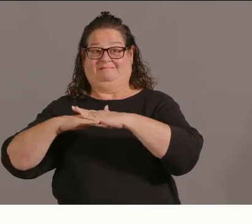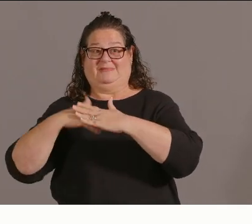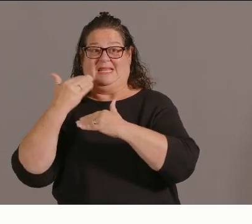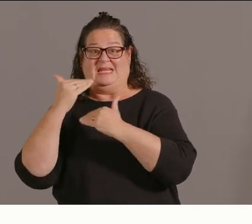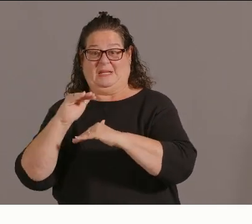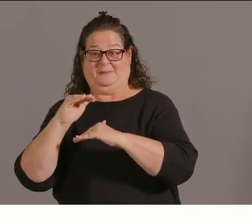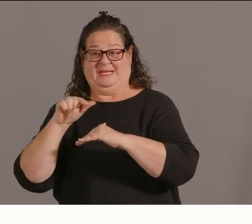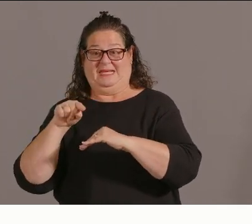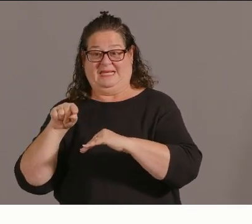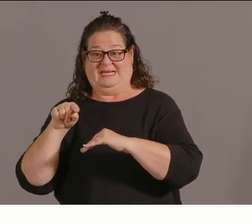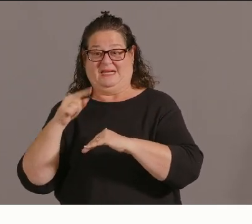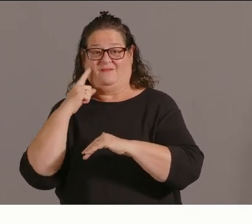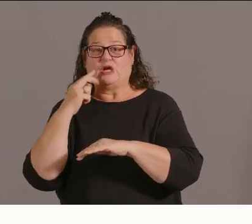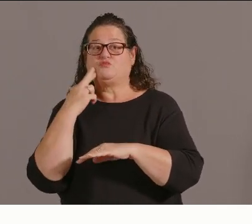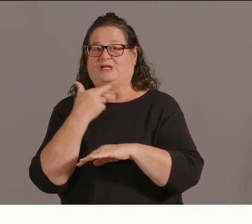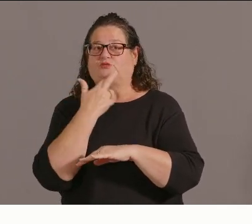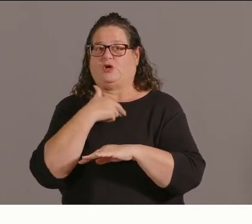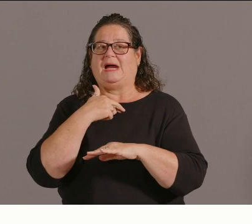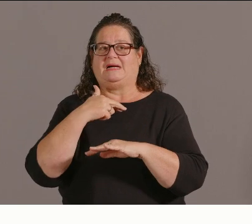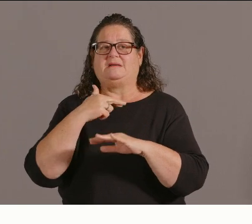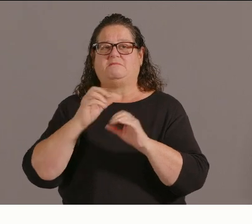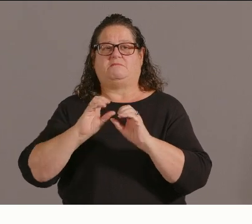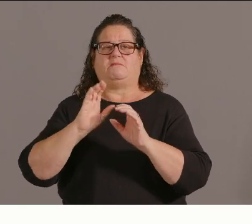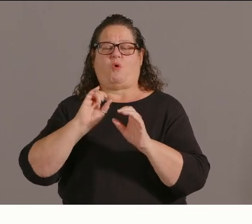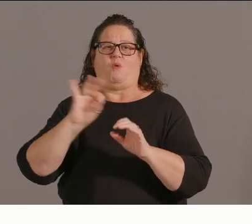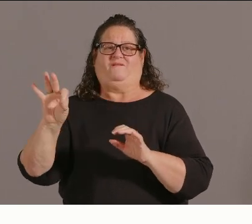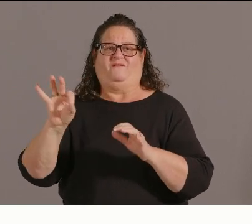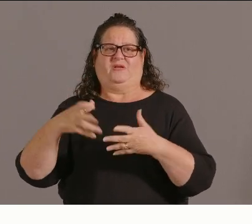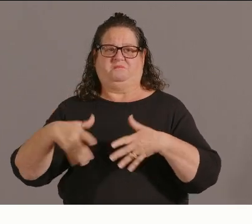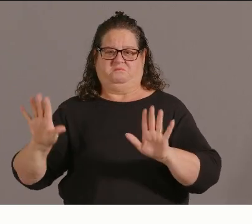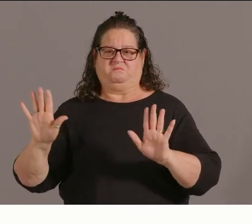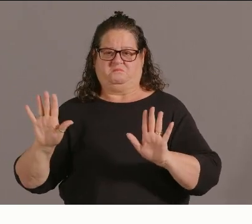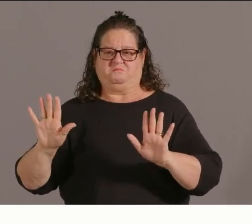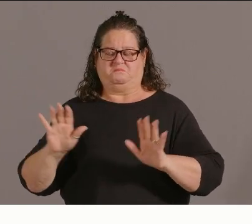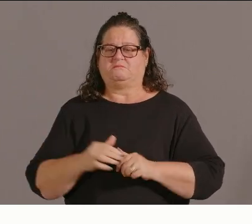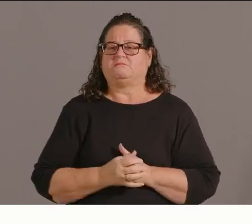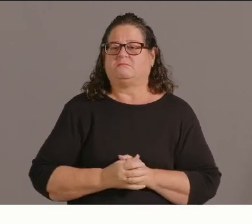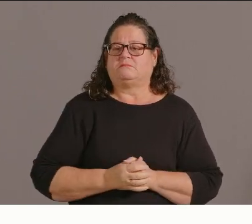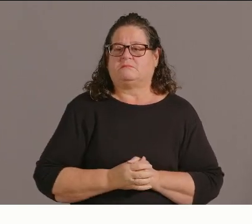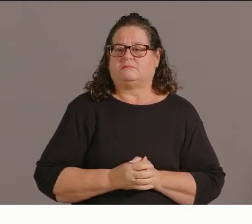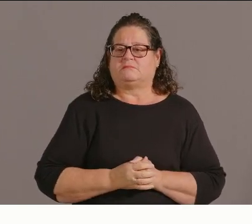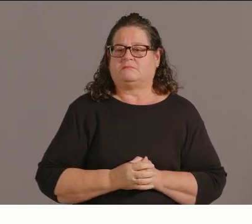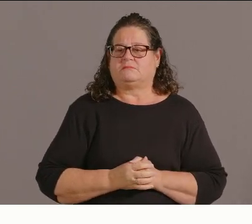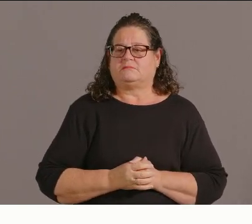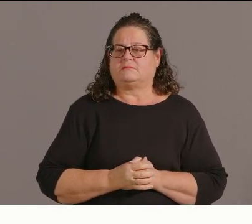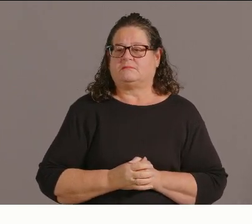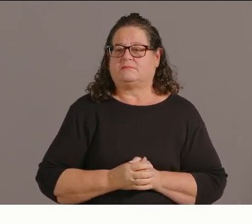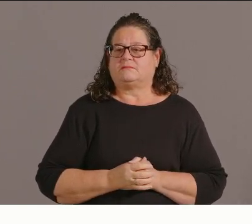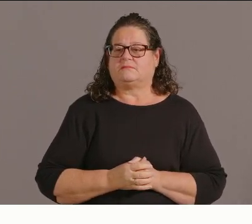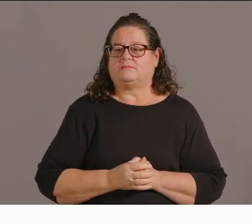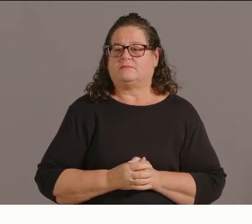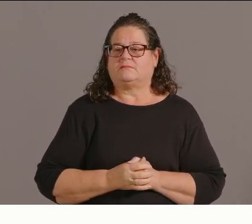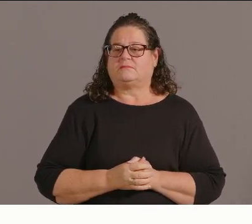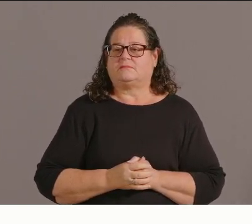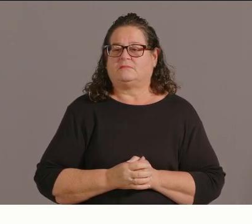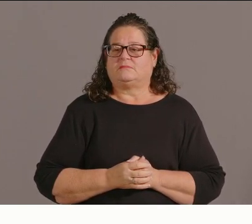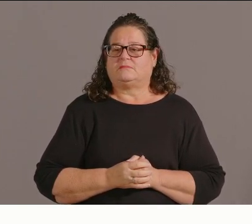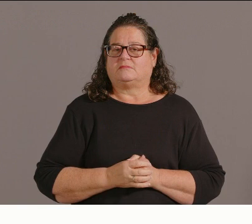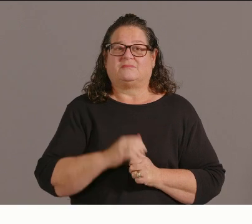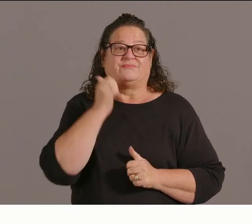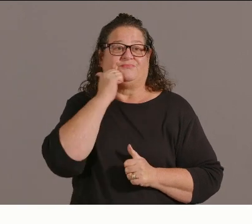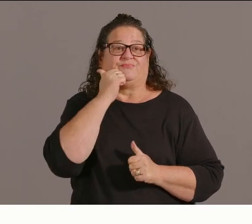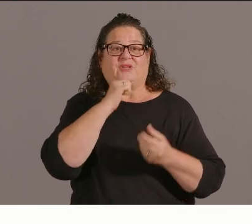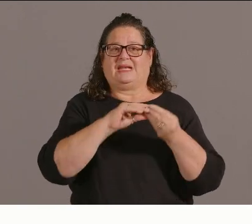executive orders at the end of this summer. We do continue to see that daily number decrease as well, which is